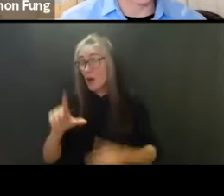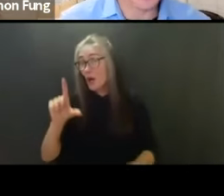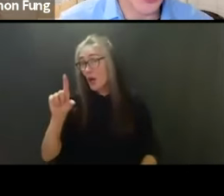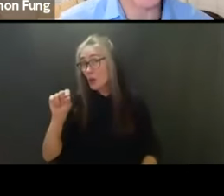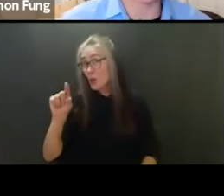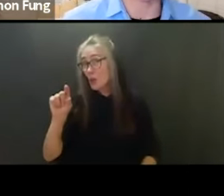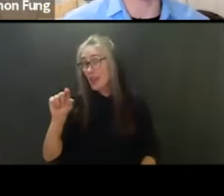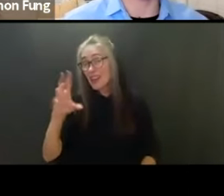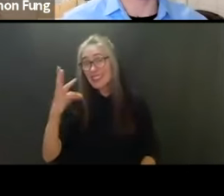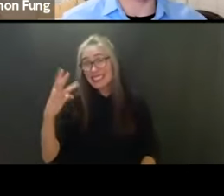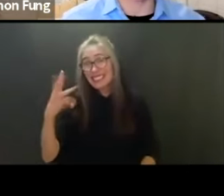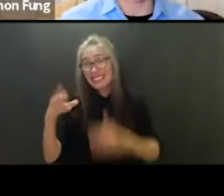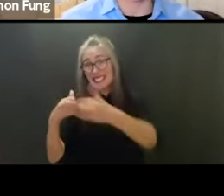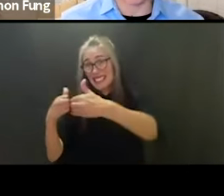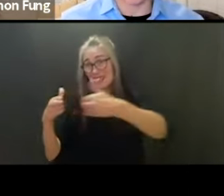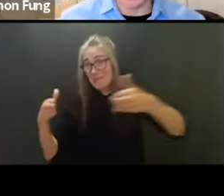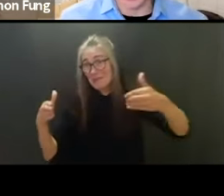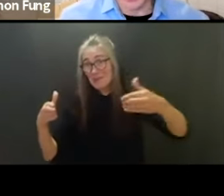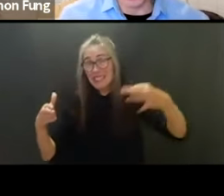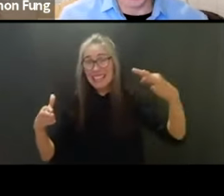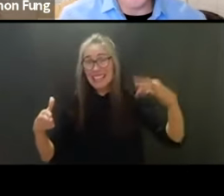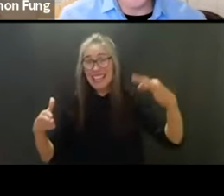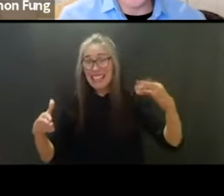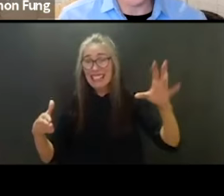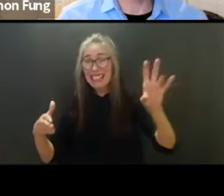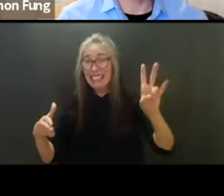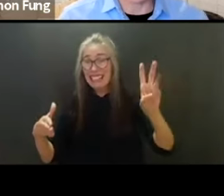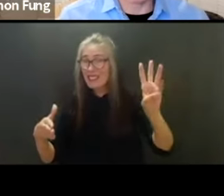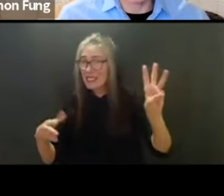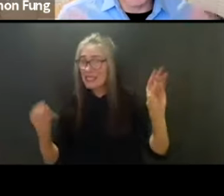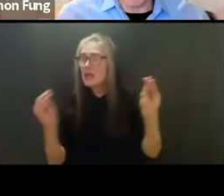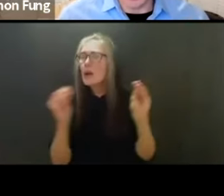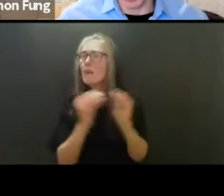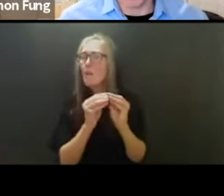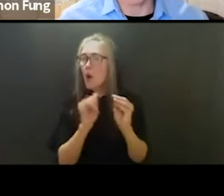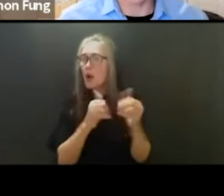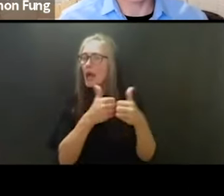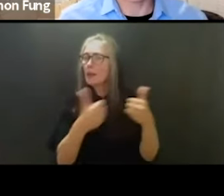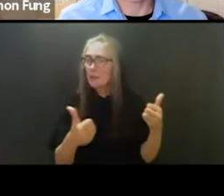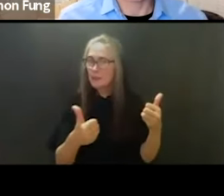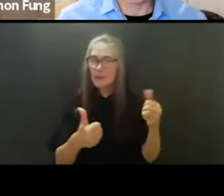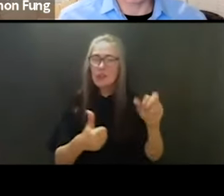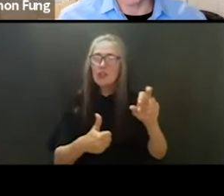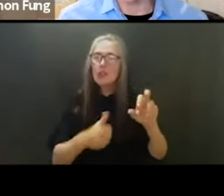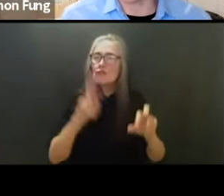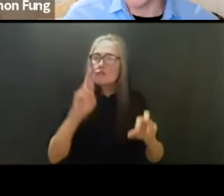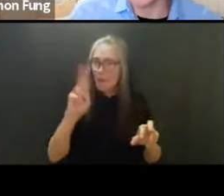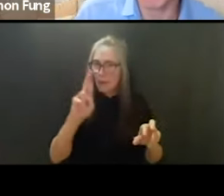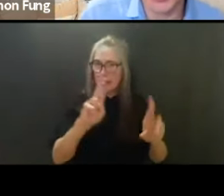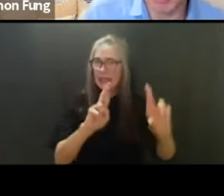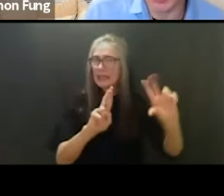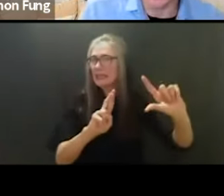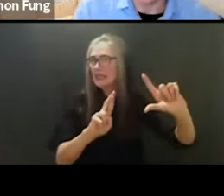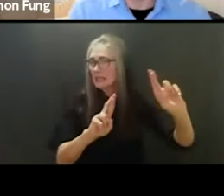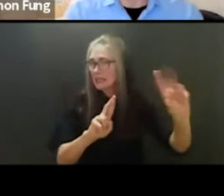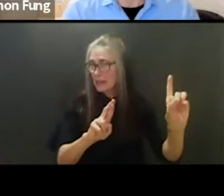2016 to 1976 politics was this. Two party world. Two what is a wide